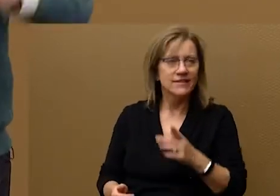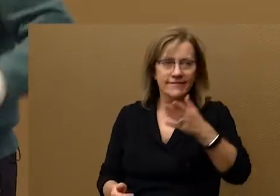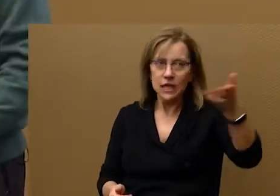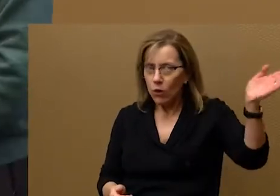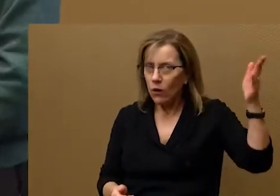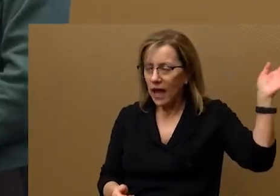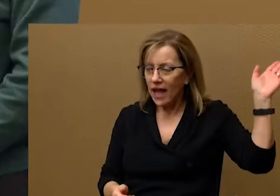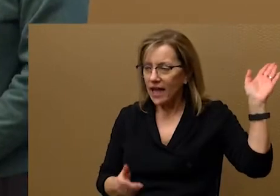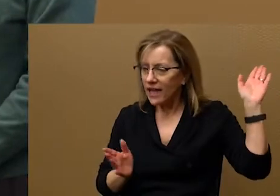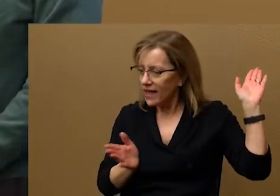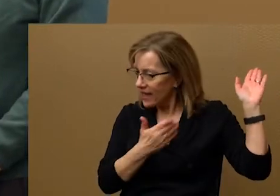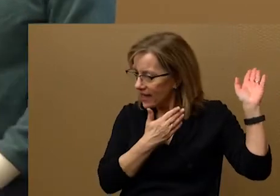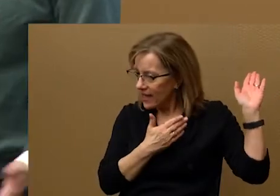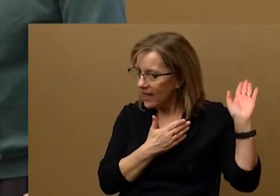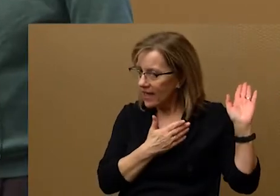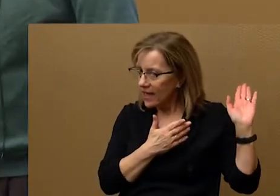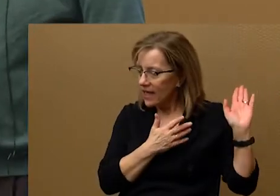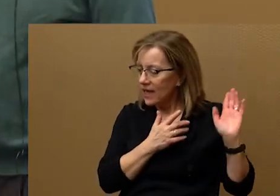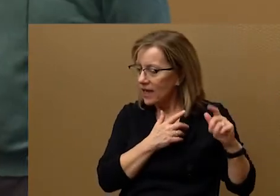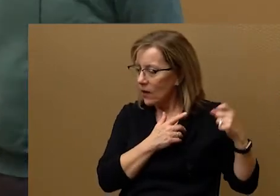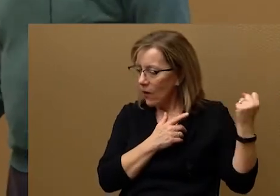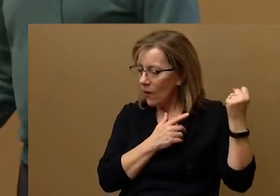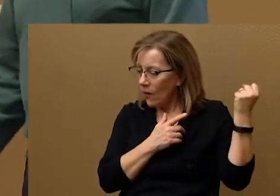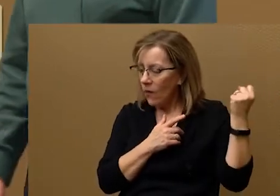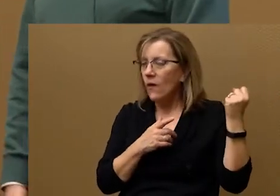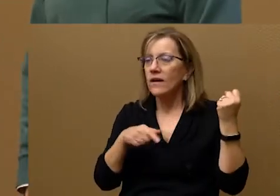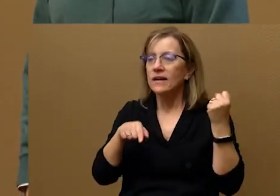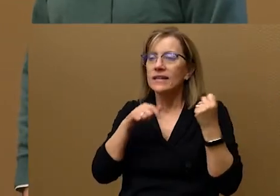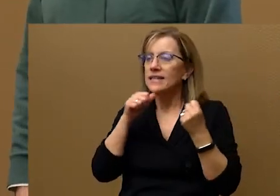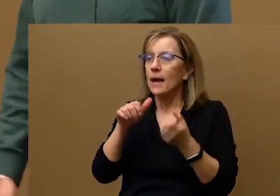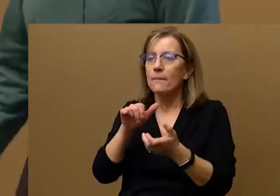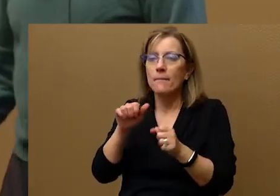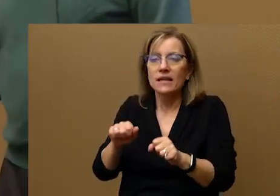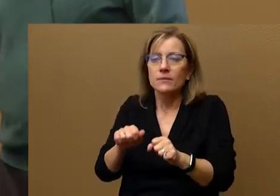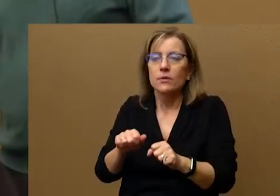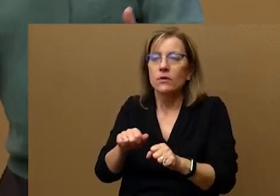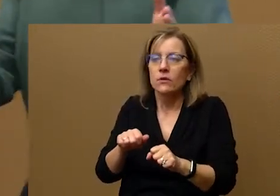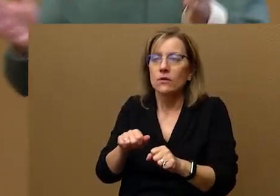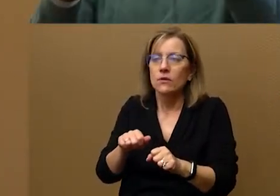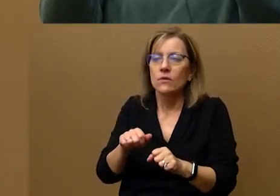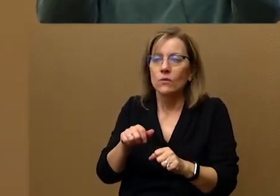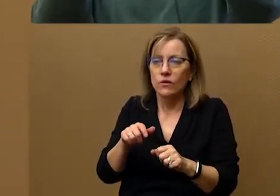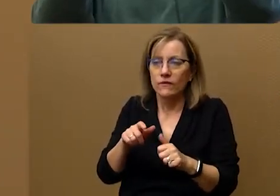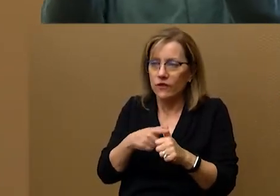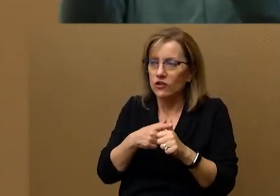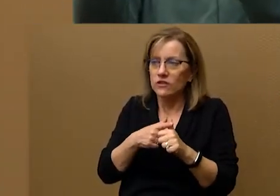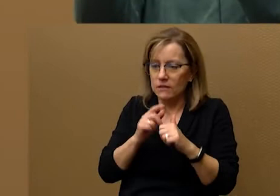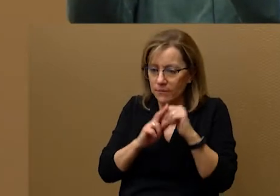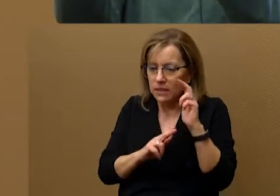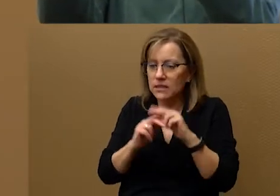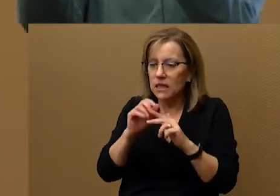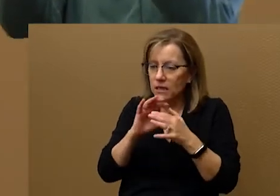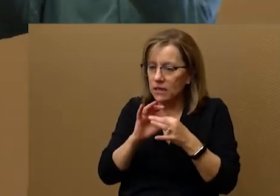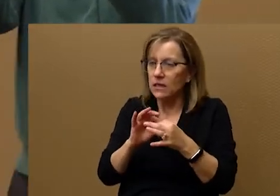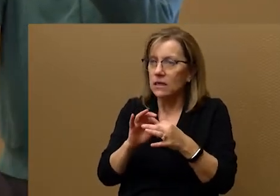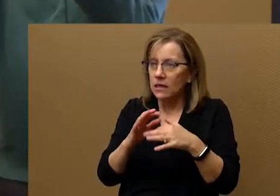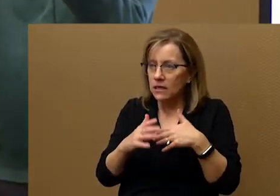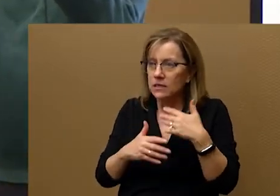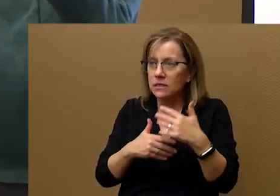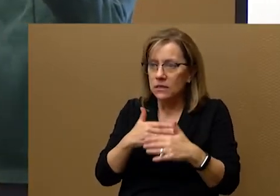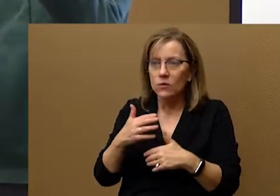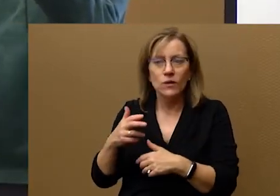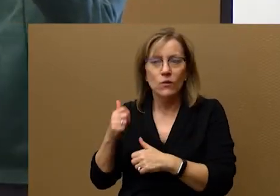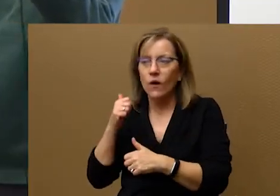tell to go away, because it's not possible yet. We're on this side of the dialectic. We're on acceptance